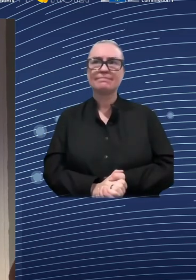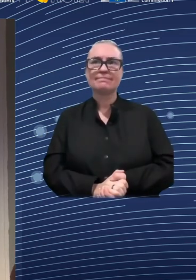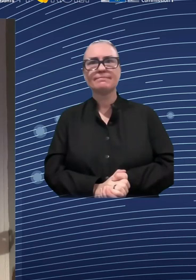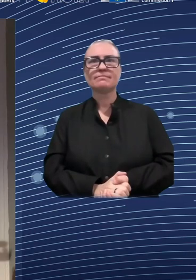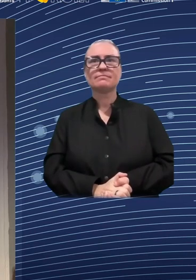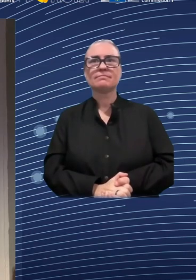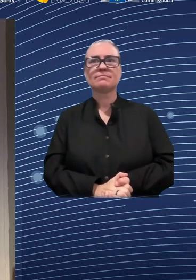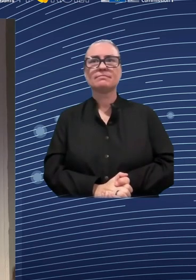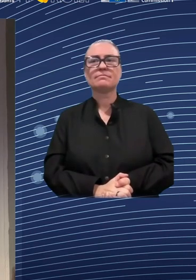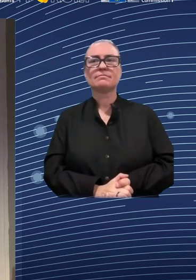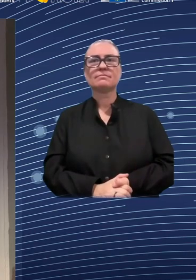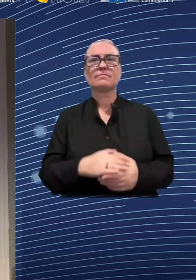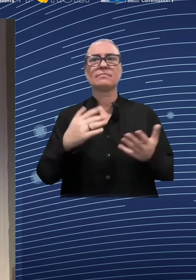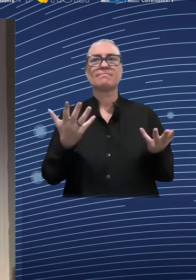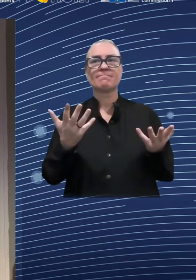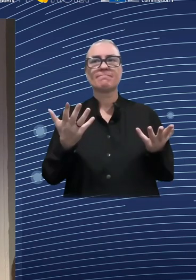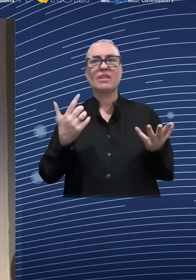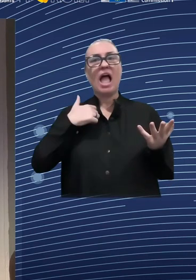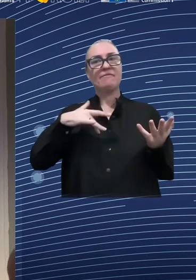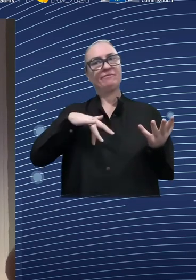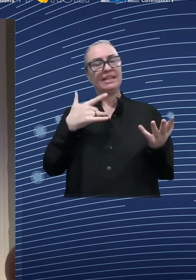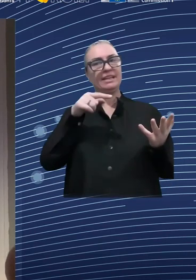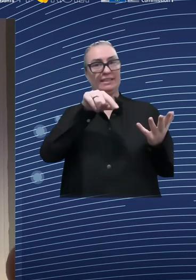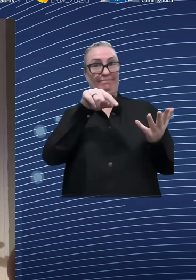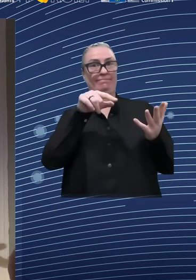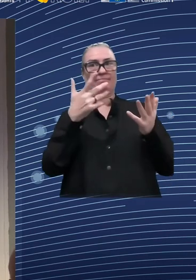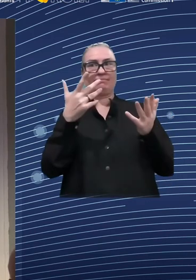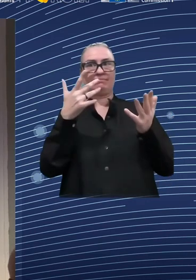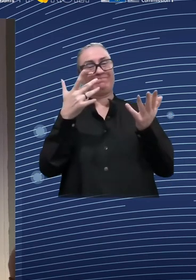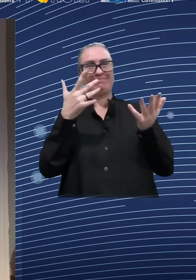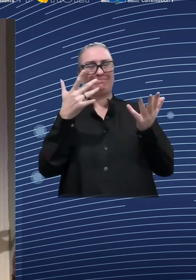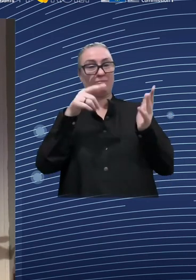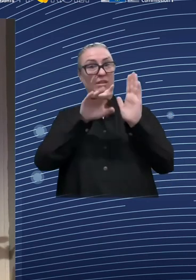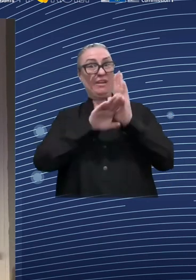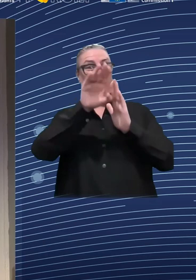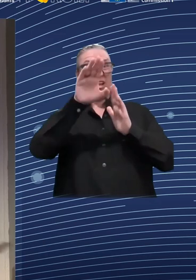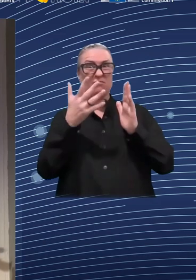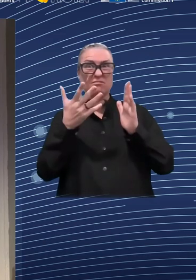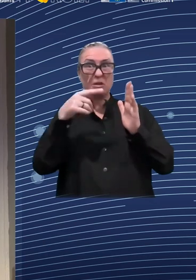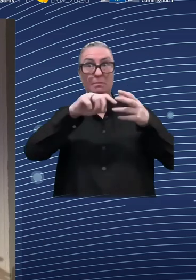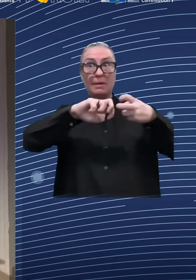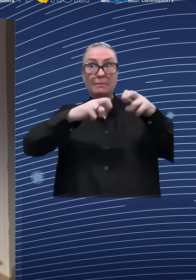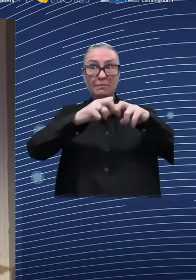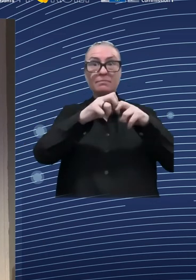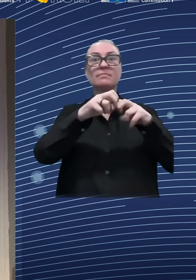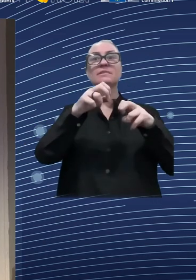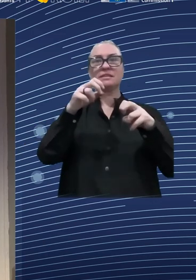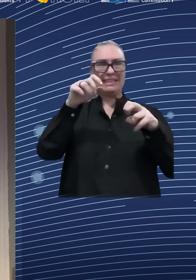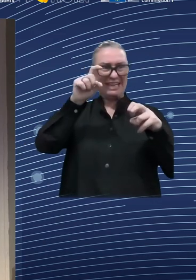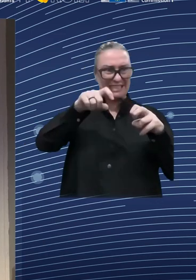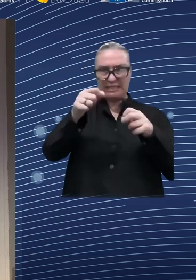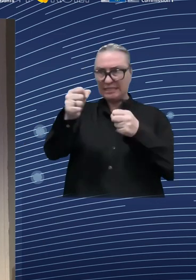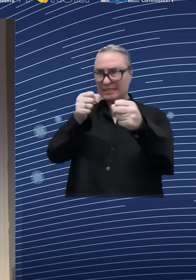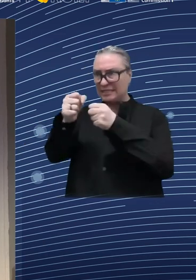on. Then there are as well jobs that are simply not attractive. They are bad quality jobs as well. They exist. And then